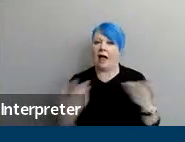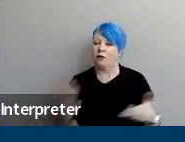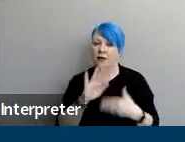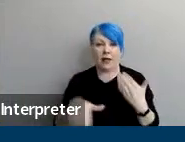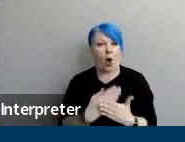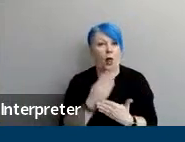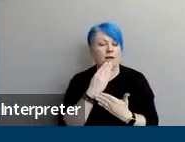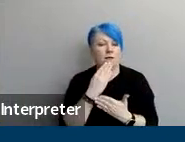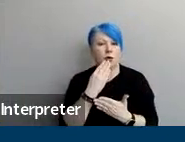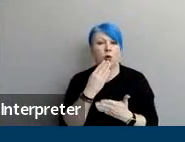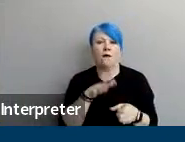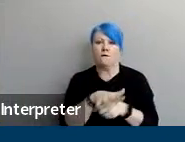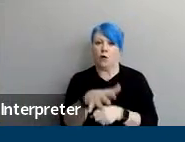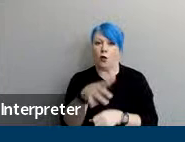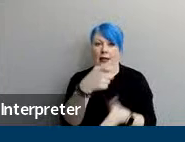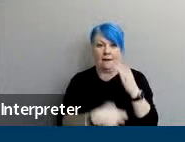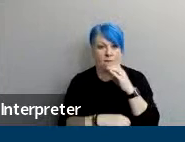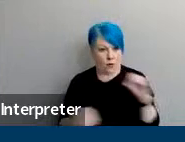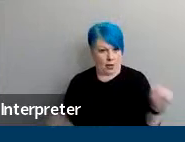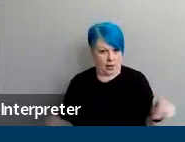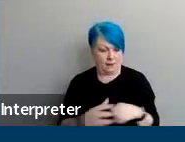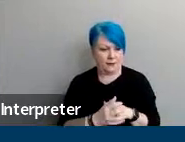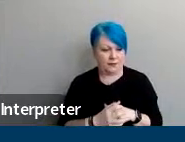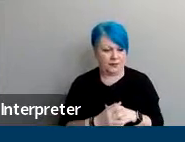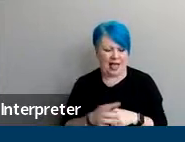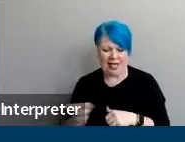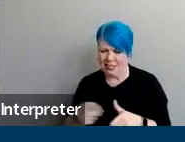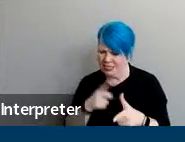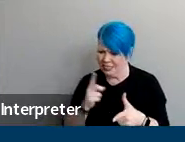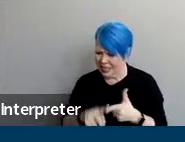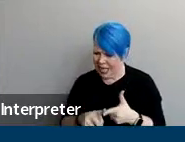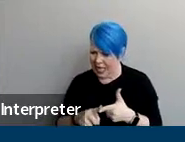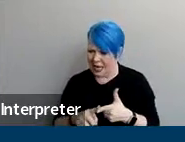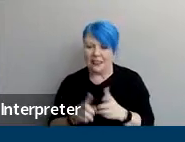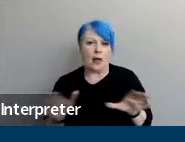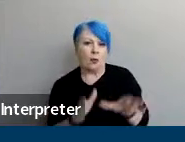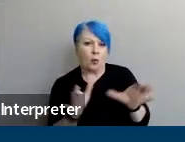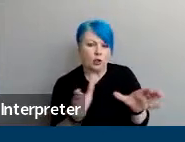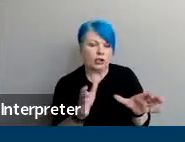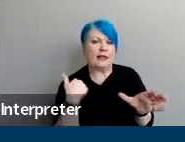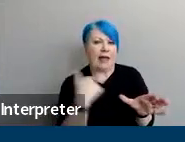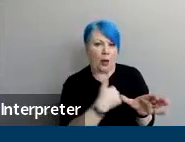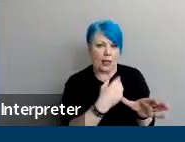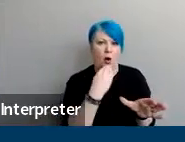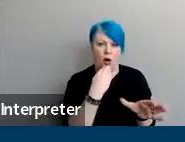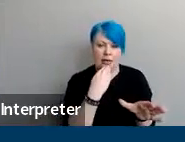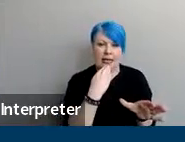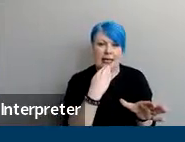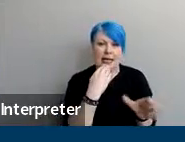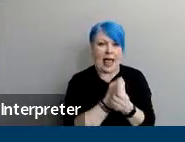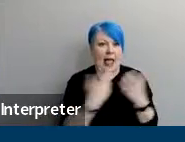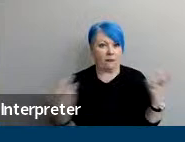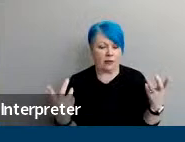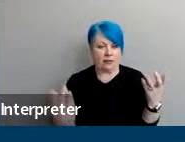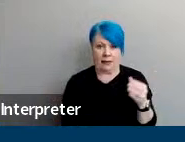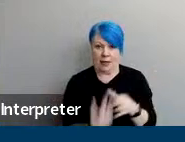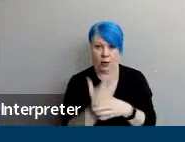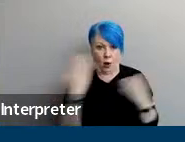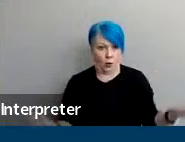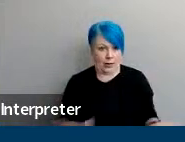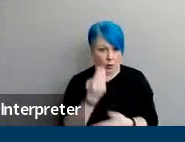that we eat the grain and what was grown in Missouri at the same time. I'm not sure how they can do